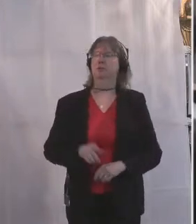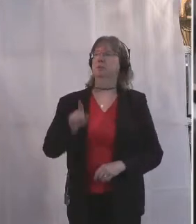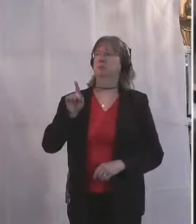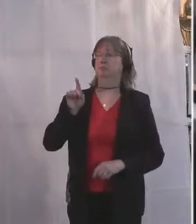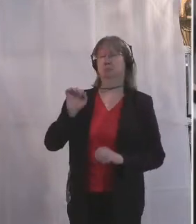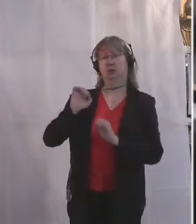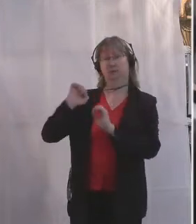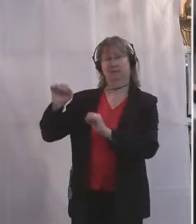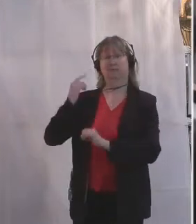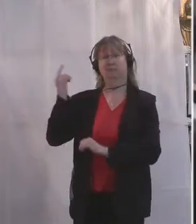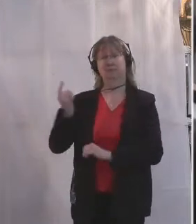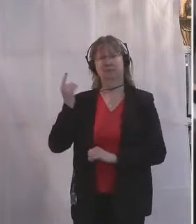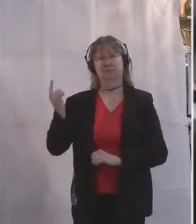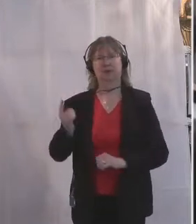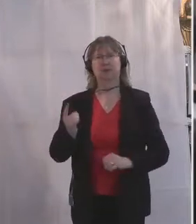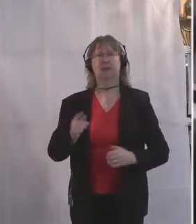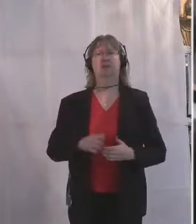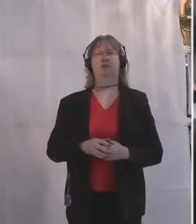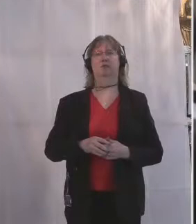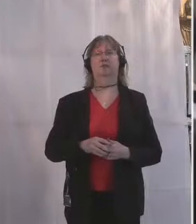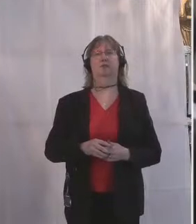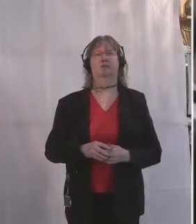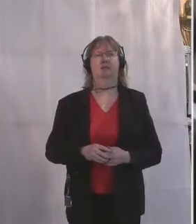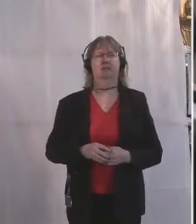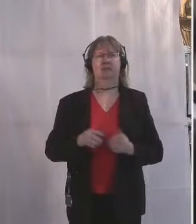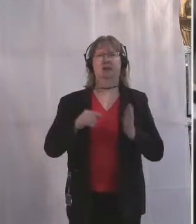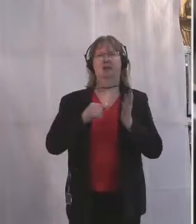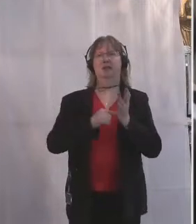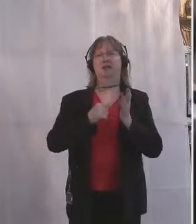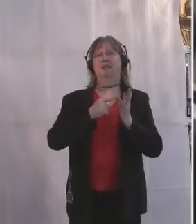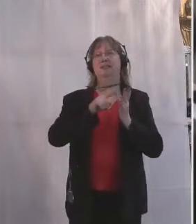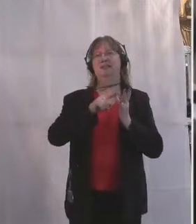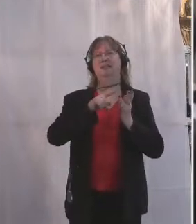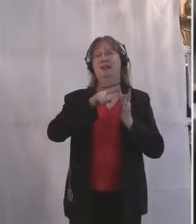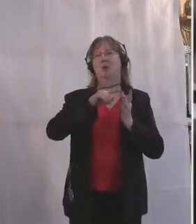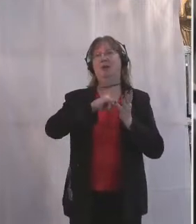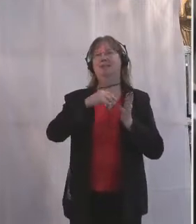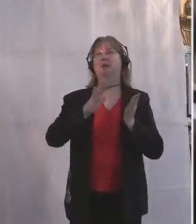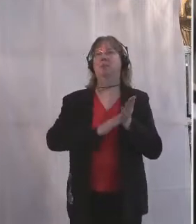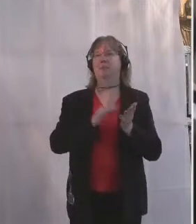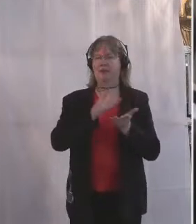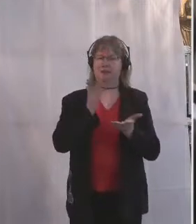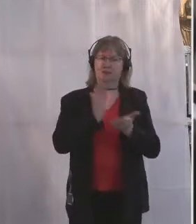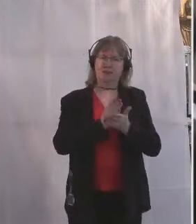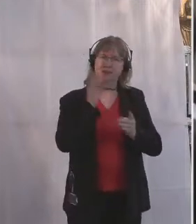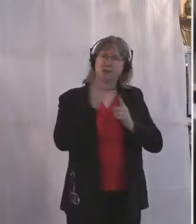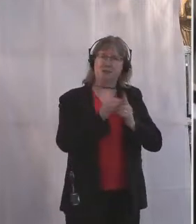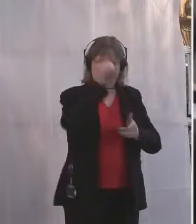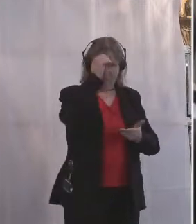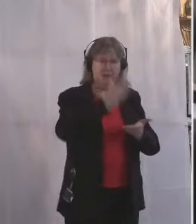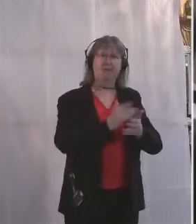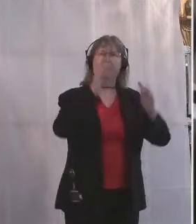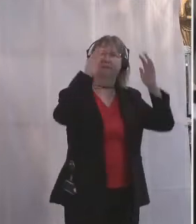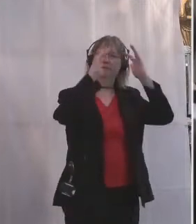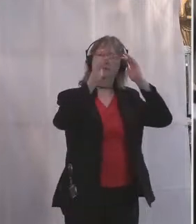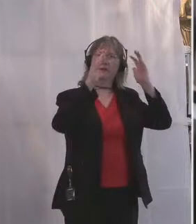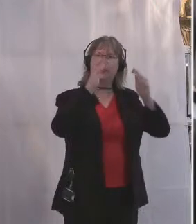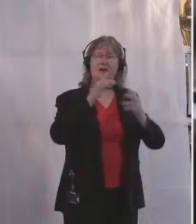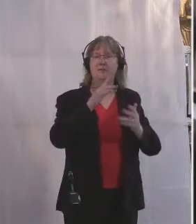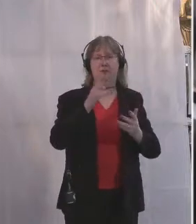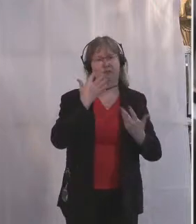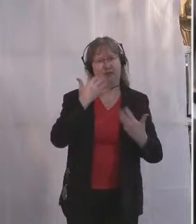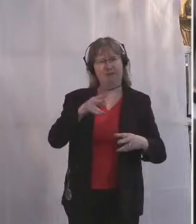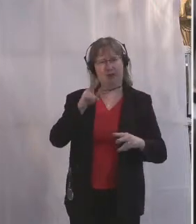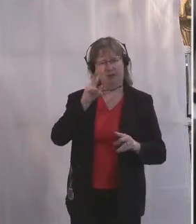guided, as you may or may not know, through her life by Taoism, which is a very particular belief and philosophy, which actually, if you've not delved into it,